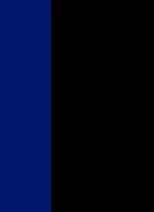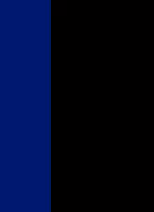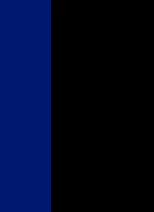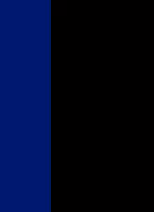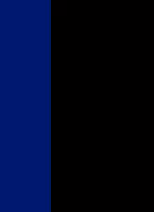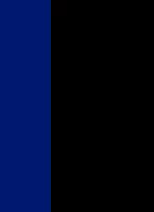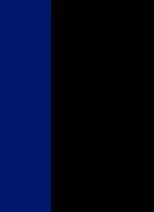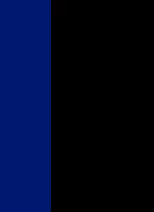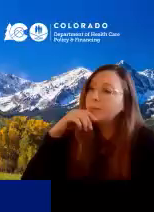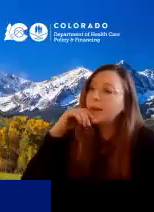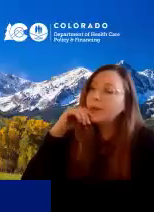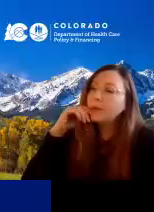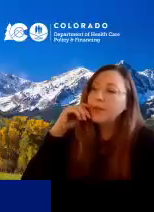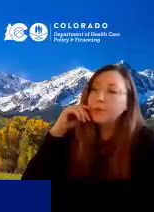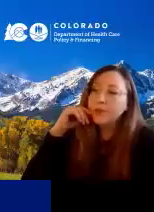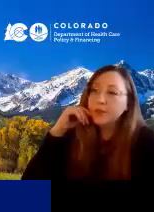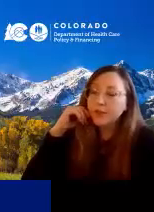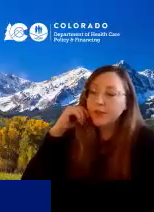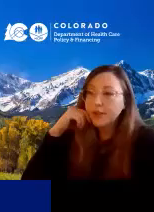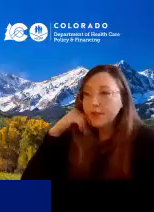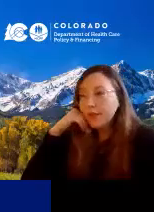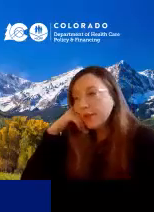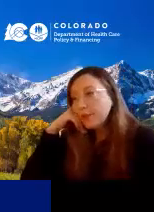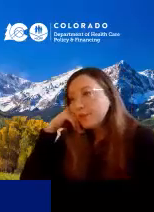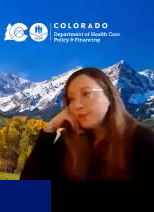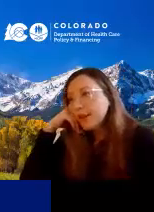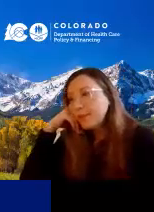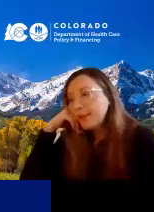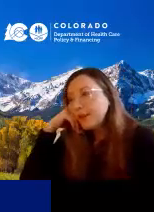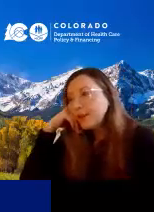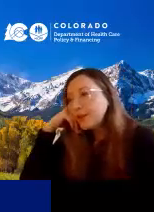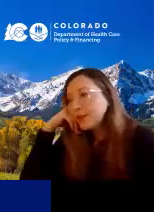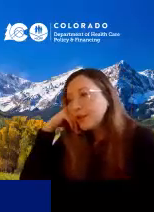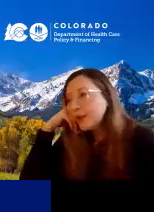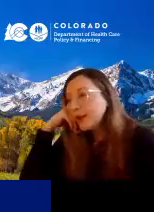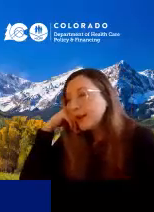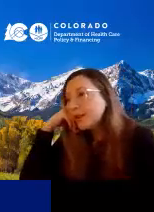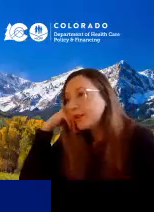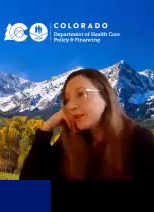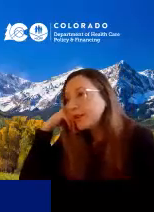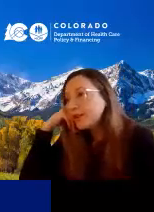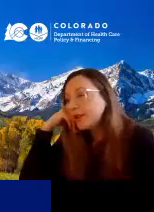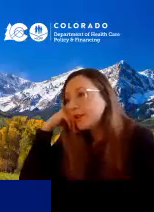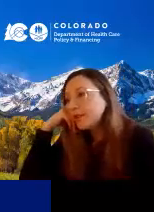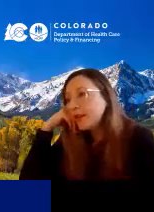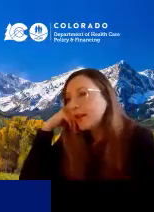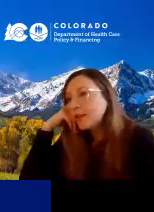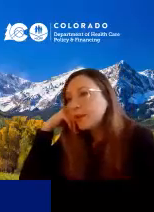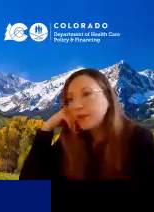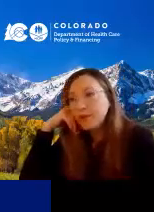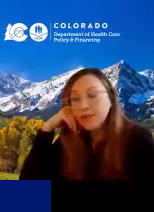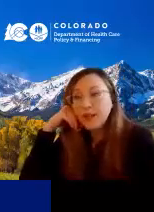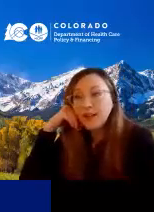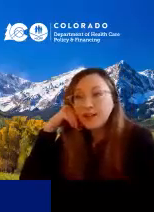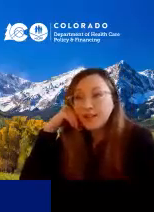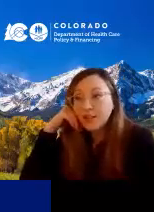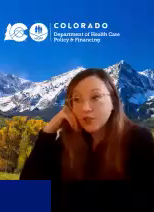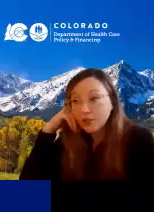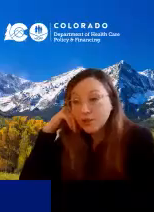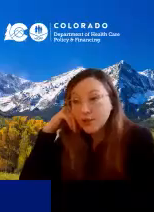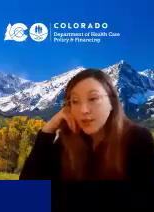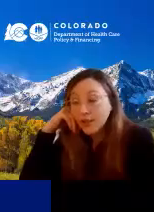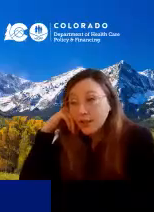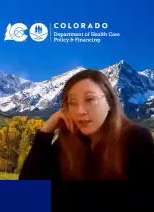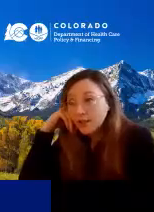too. We might want to double check I'd be curious to know what error you guys are getting for that. I wonder if it's an